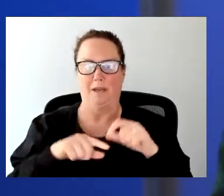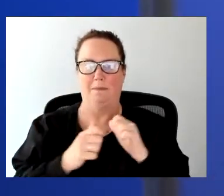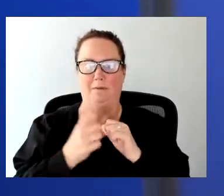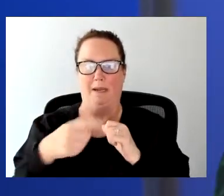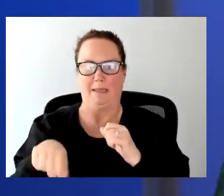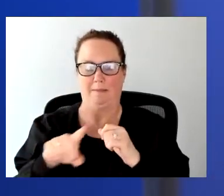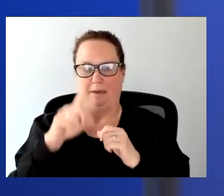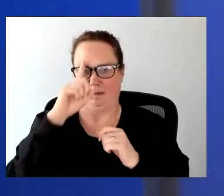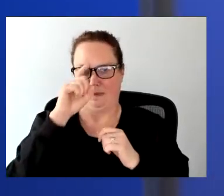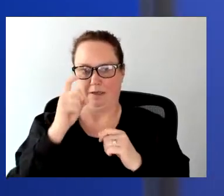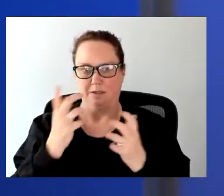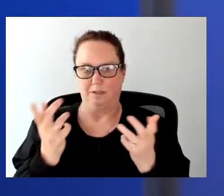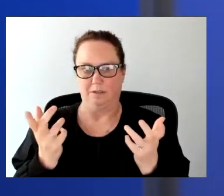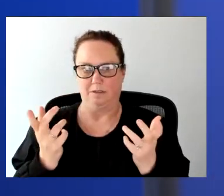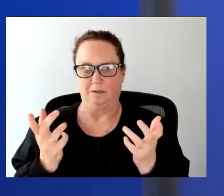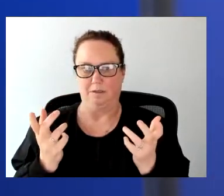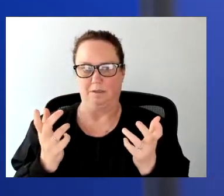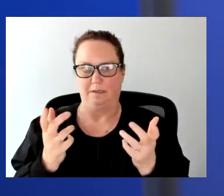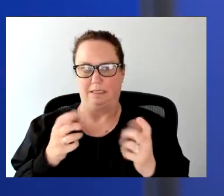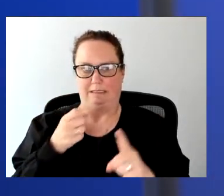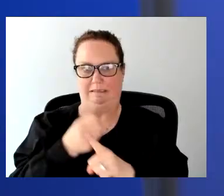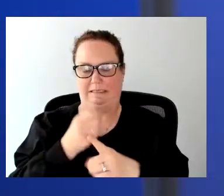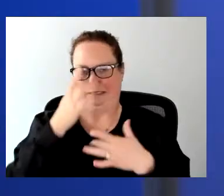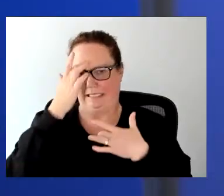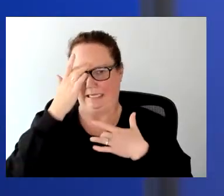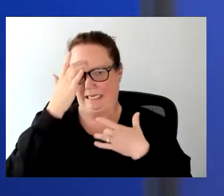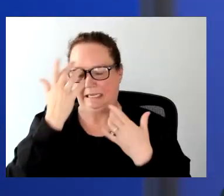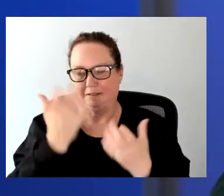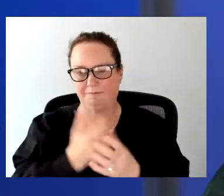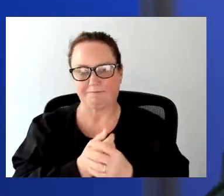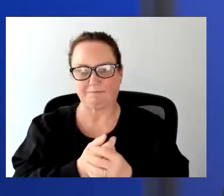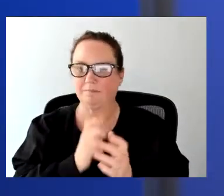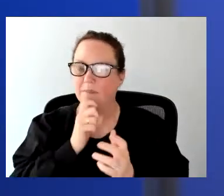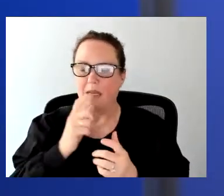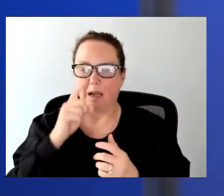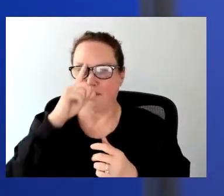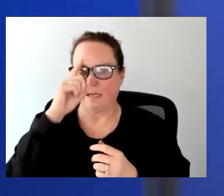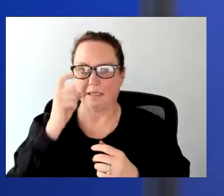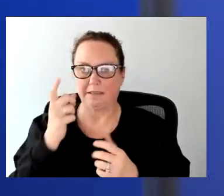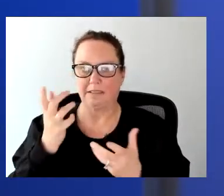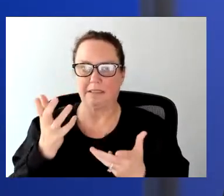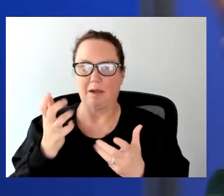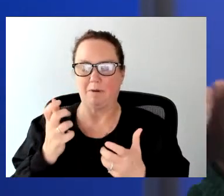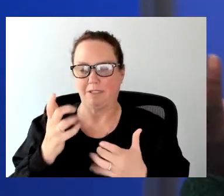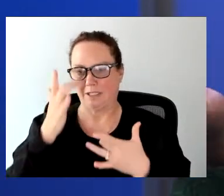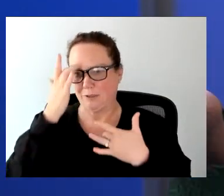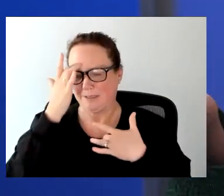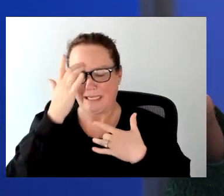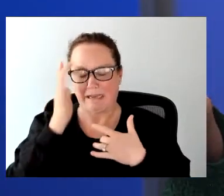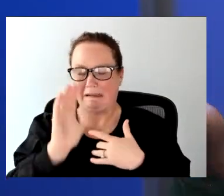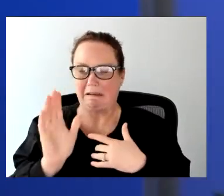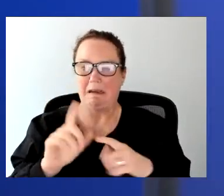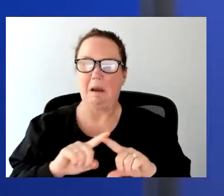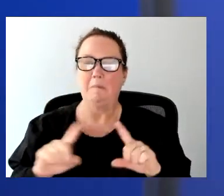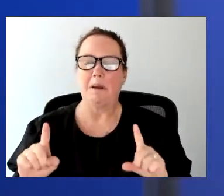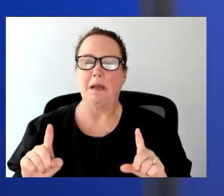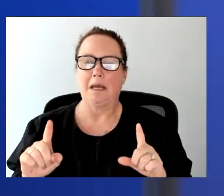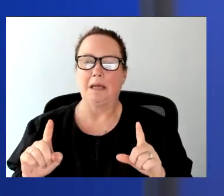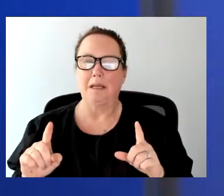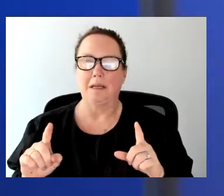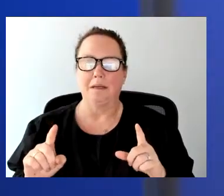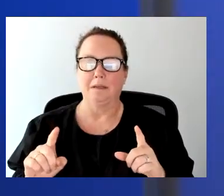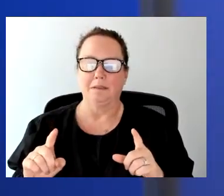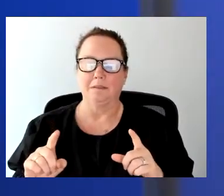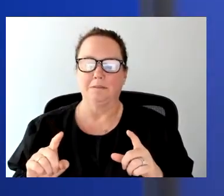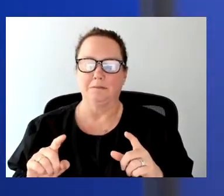because you can get infected, not because they want to infect you, but because you have a